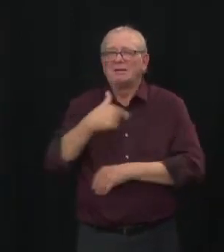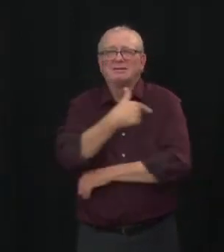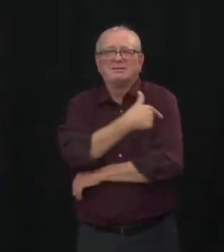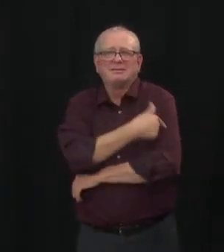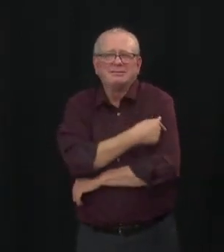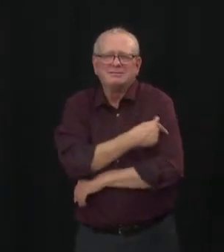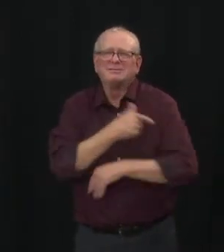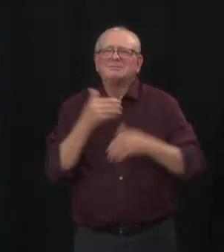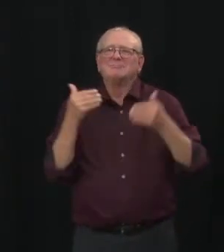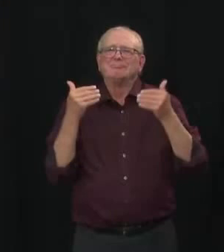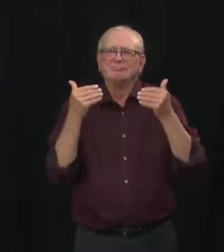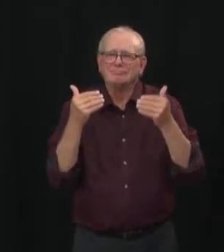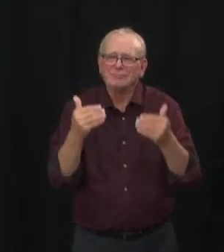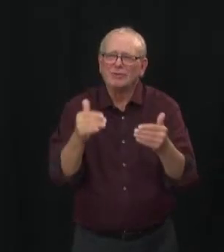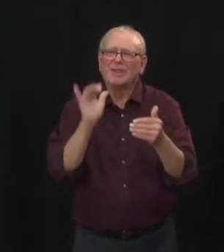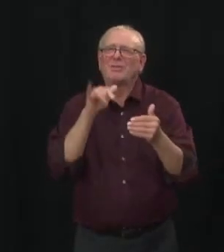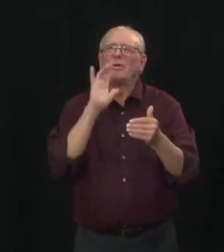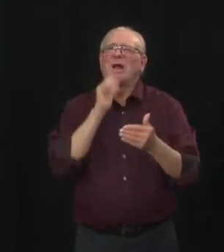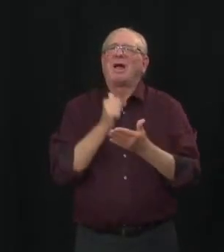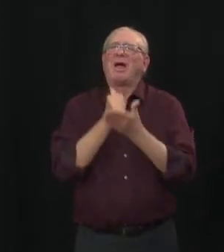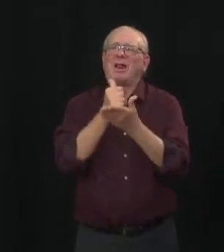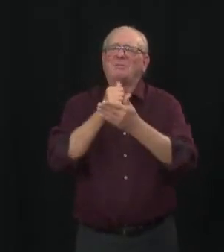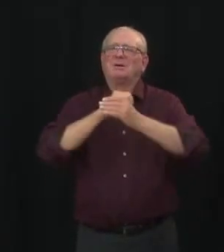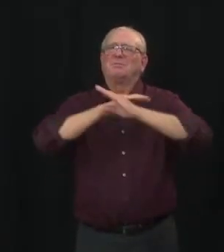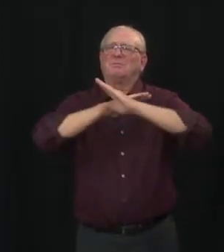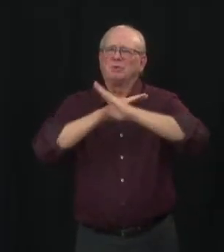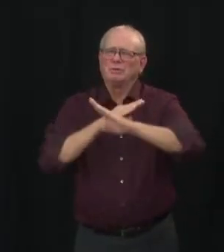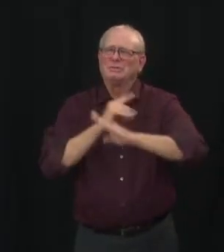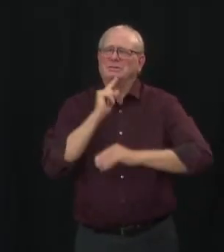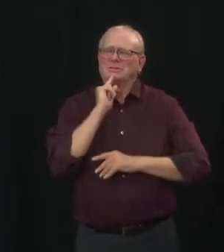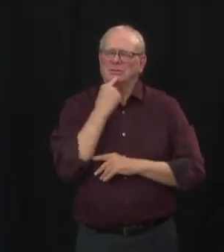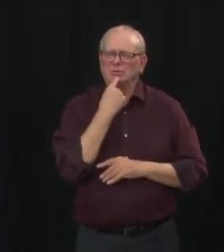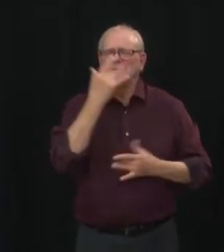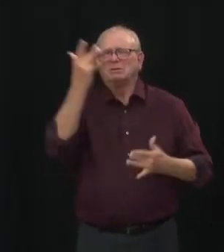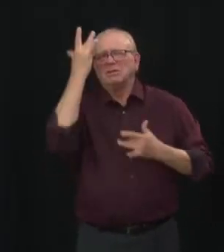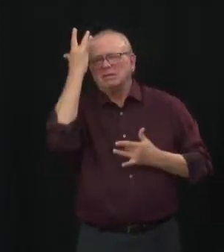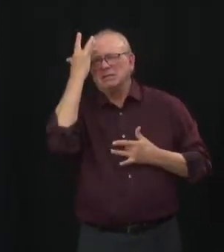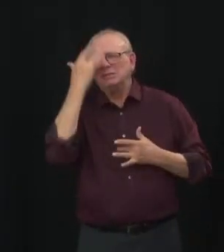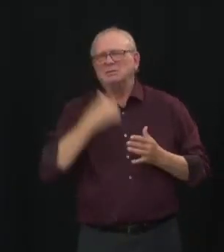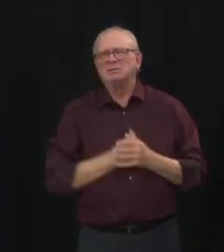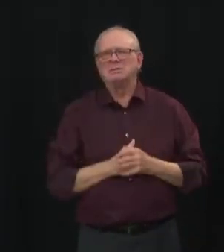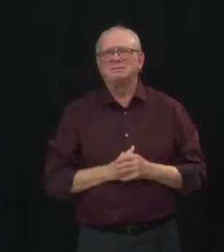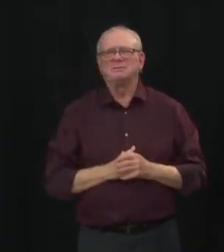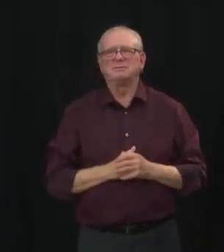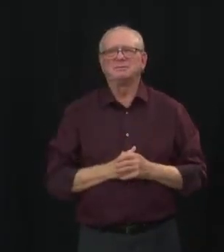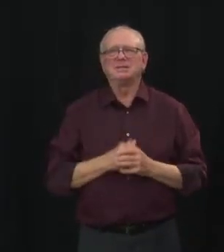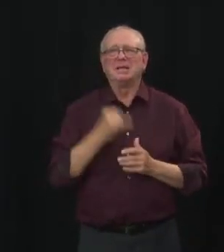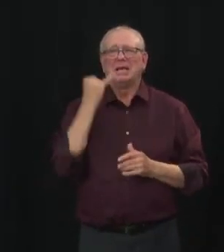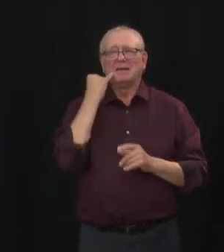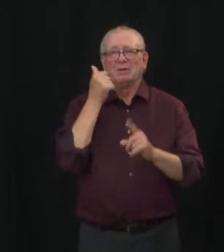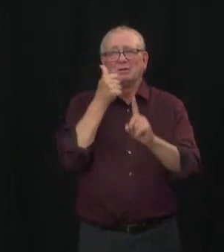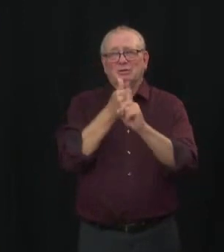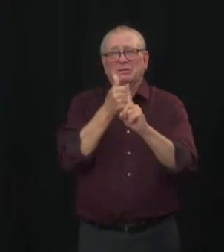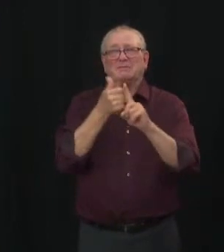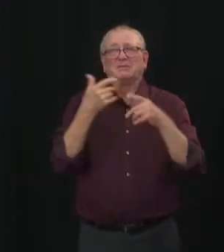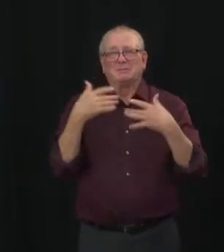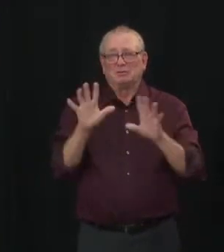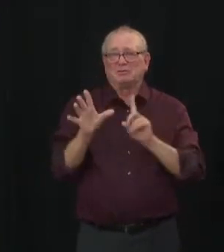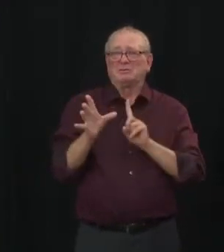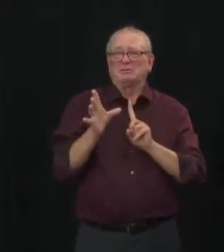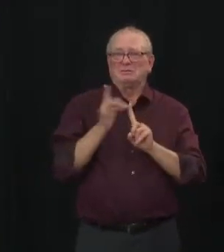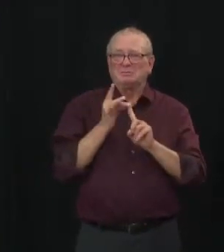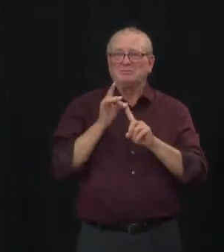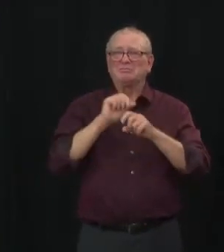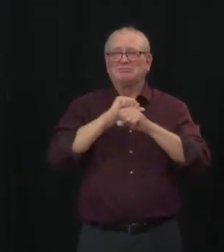vaccines help prevent serious outcomes. If you've been infected with COVID-19 and still need a first or second